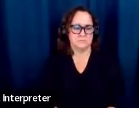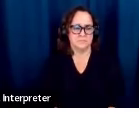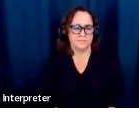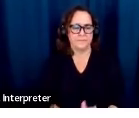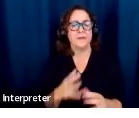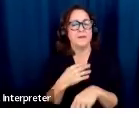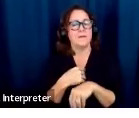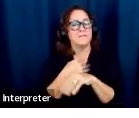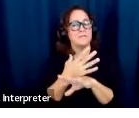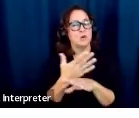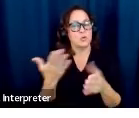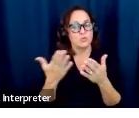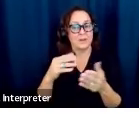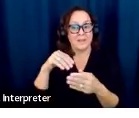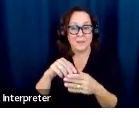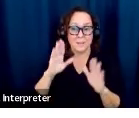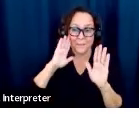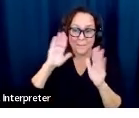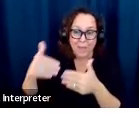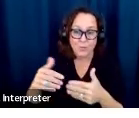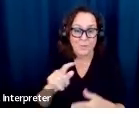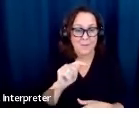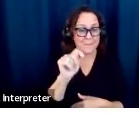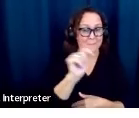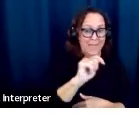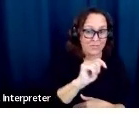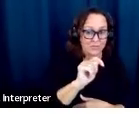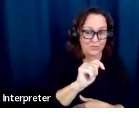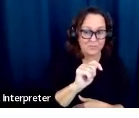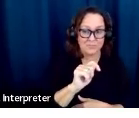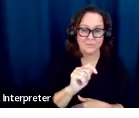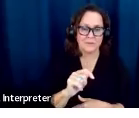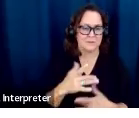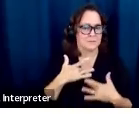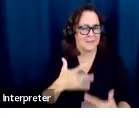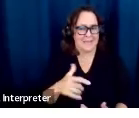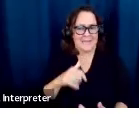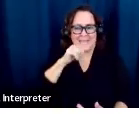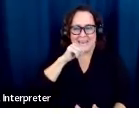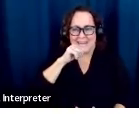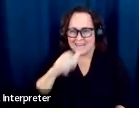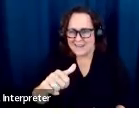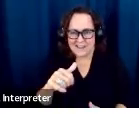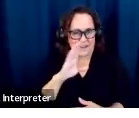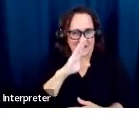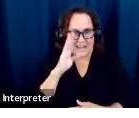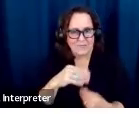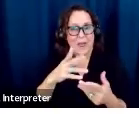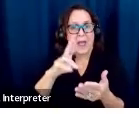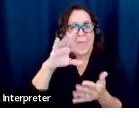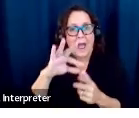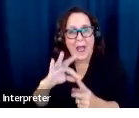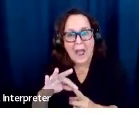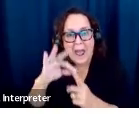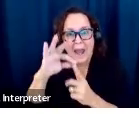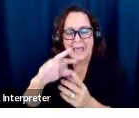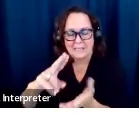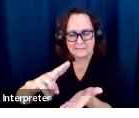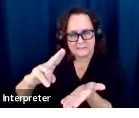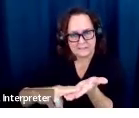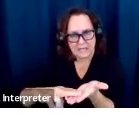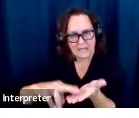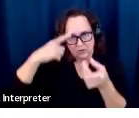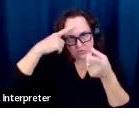Virtual services in bedrooms and bathrooms can also only be provided with a signed consent from the participant, their guardian, the